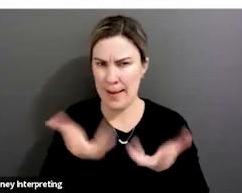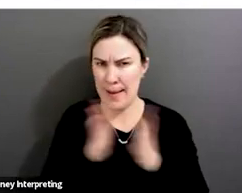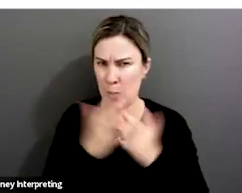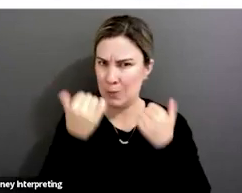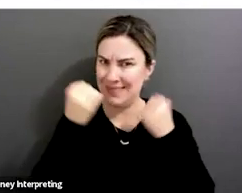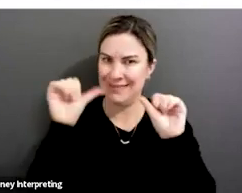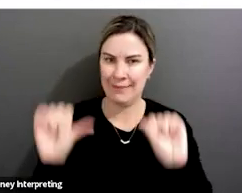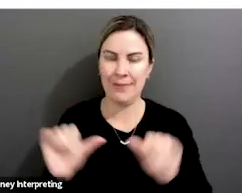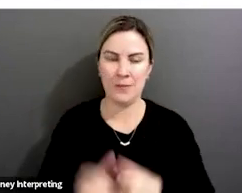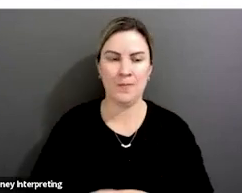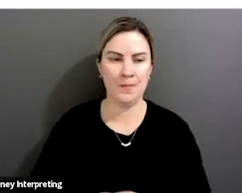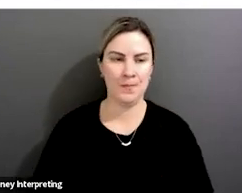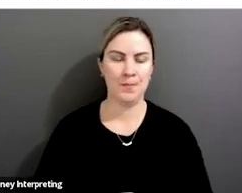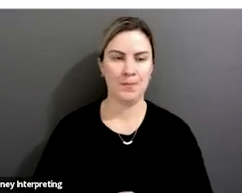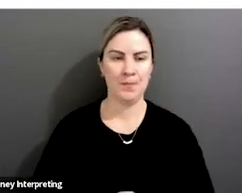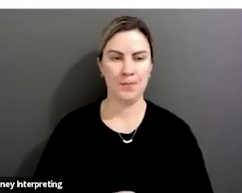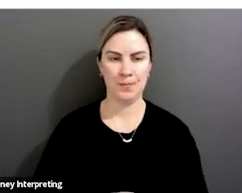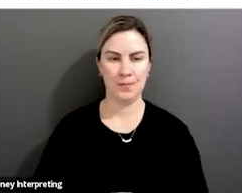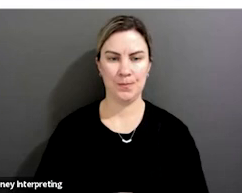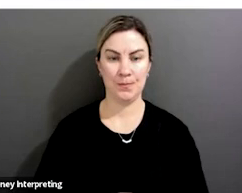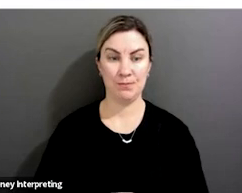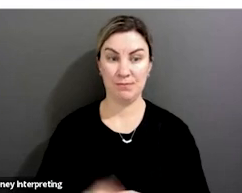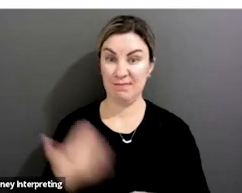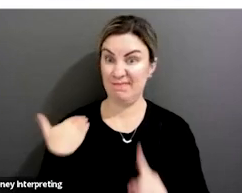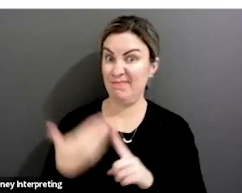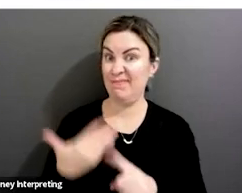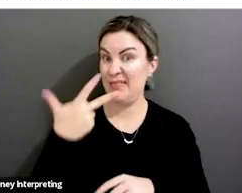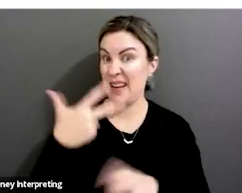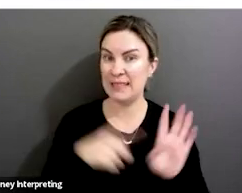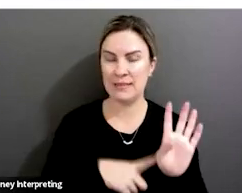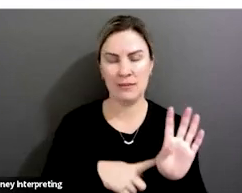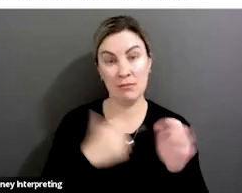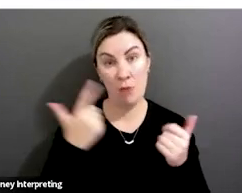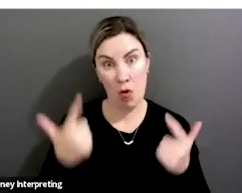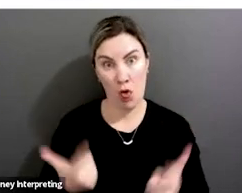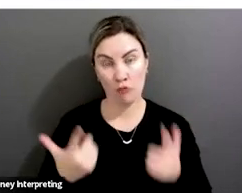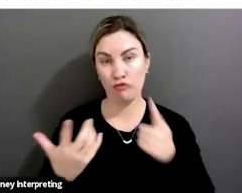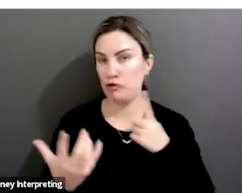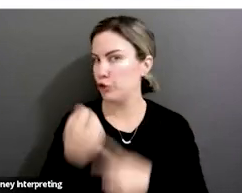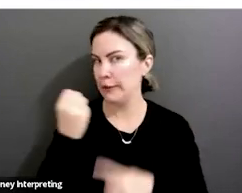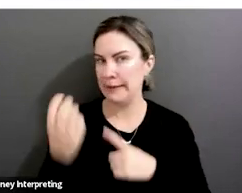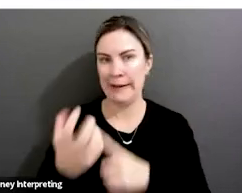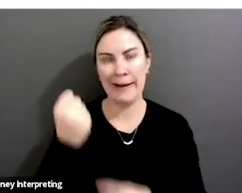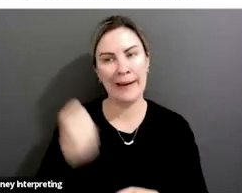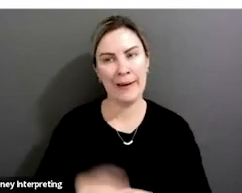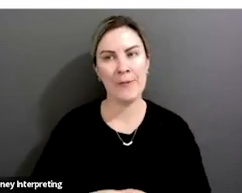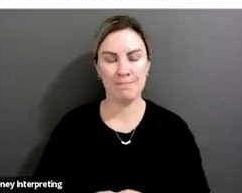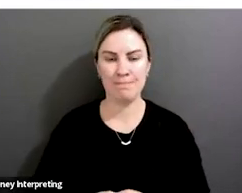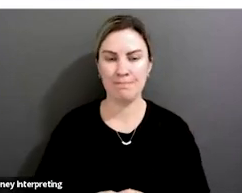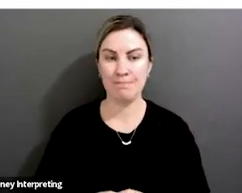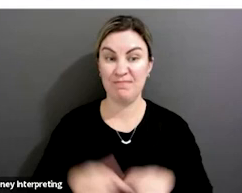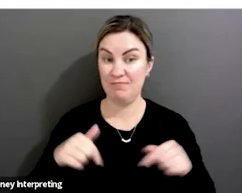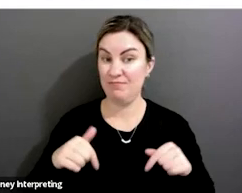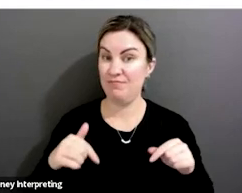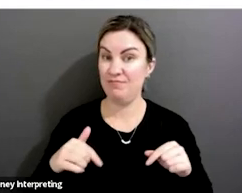you. We've achieved a lot in an 8-year time period. And in fact, we brought to this Australian-based